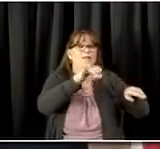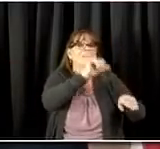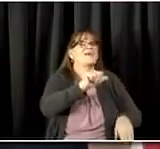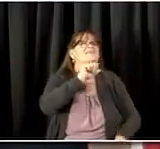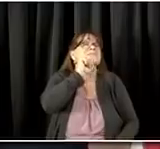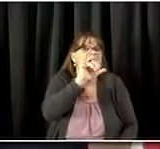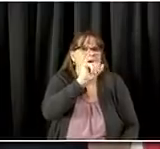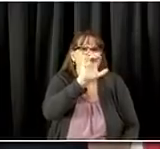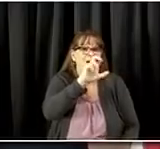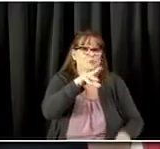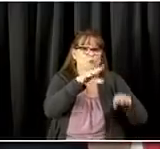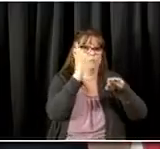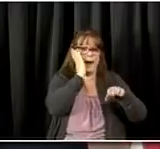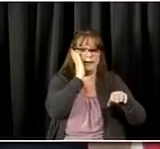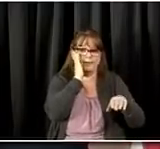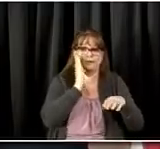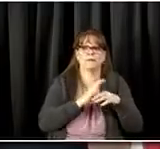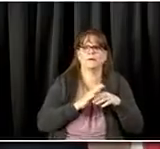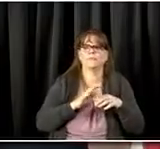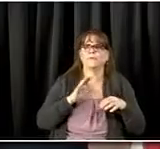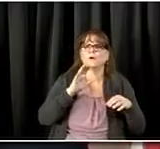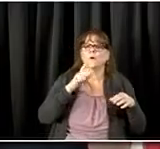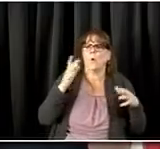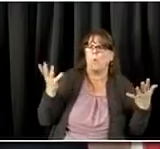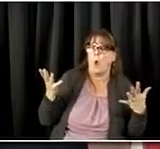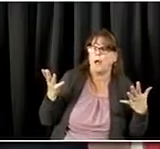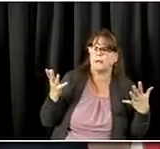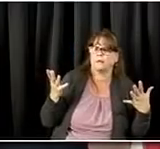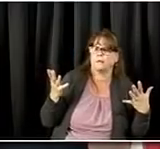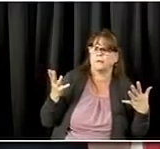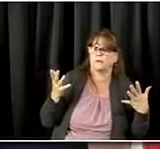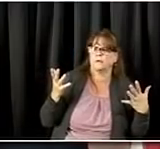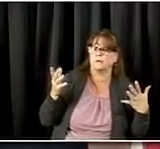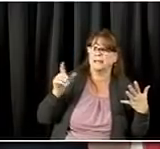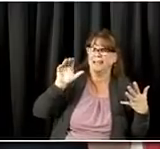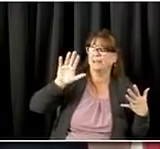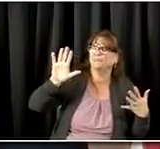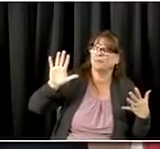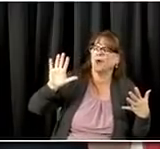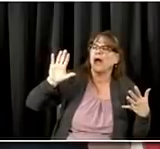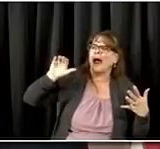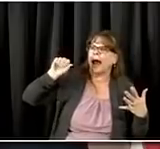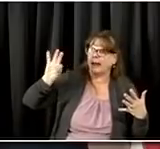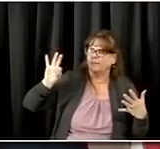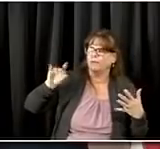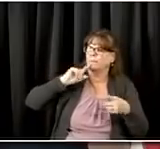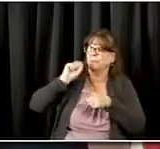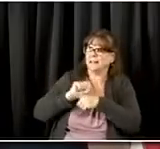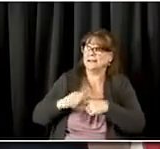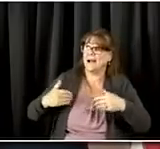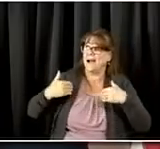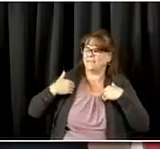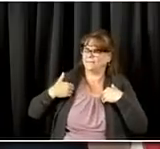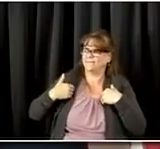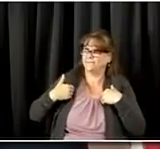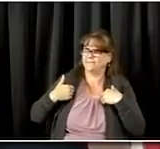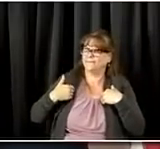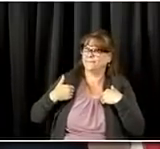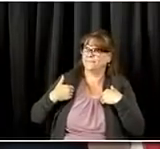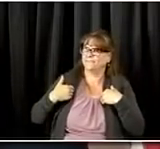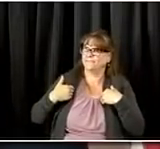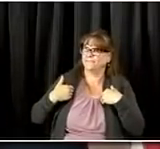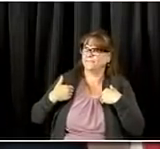will you do? What levers do you have to pull if, in fact, we do meet total capacity? I'll let Dr. Herlihy